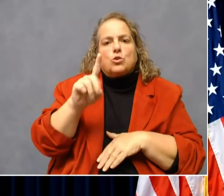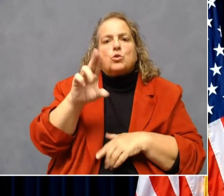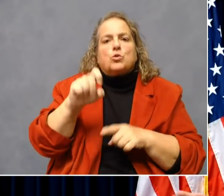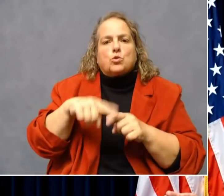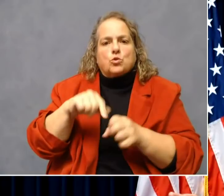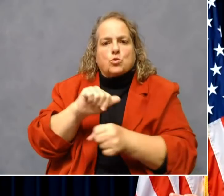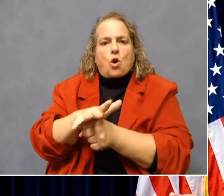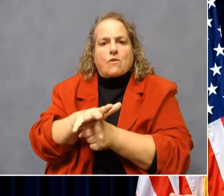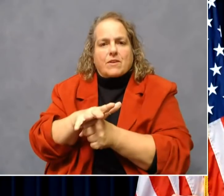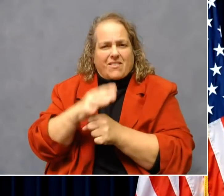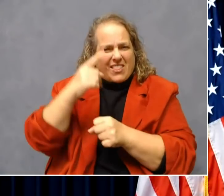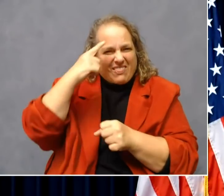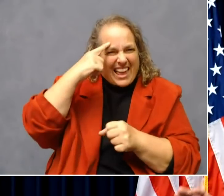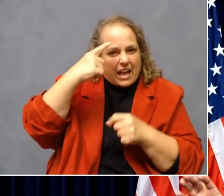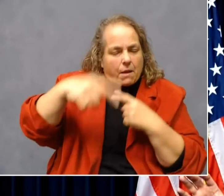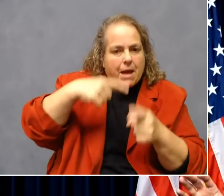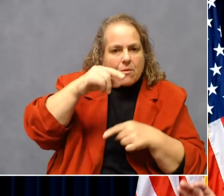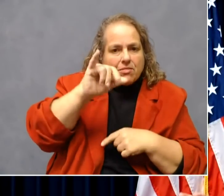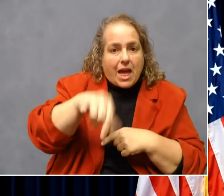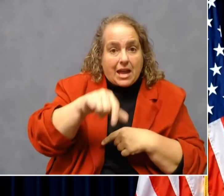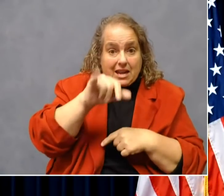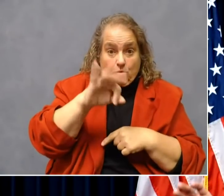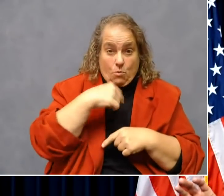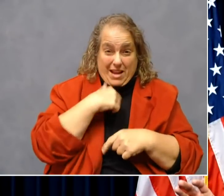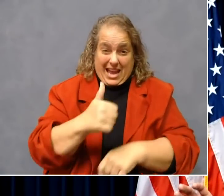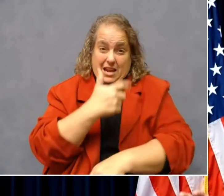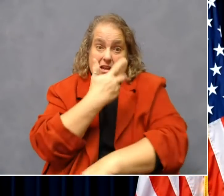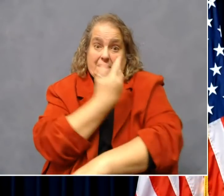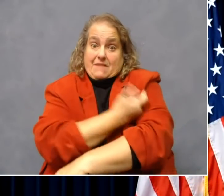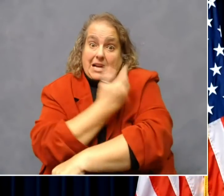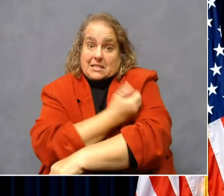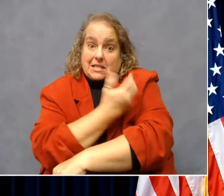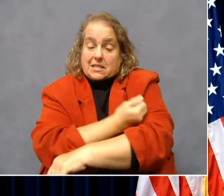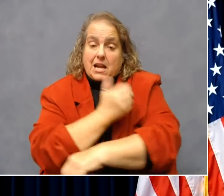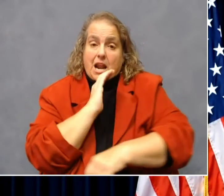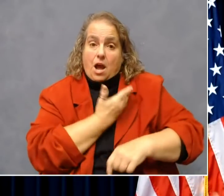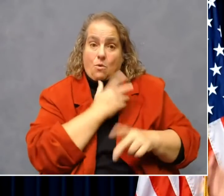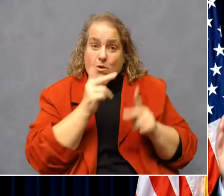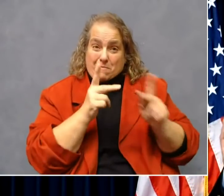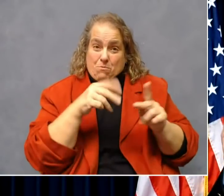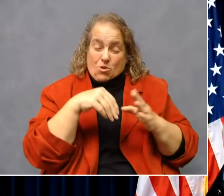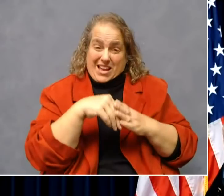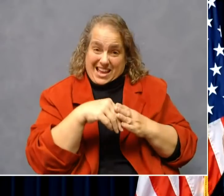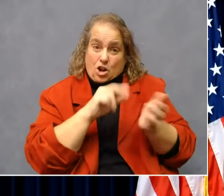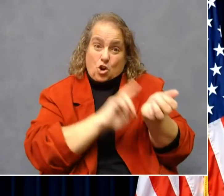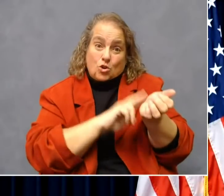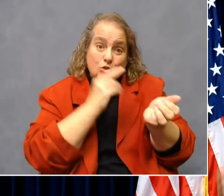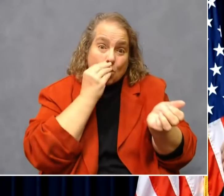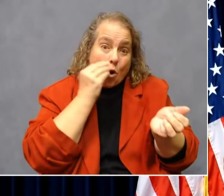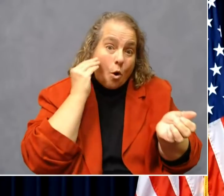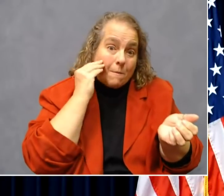we can get through and vaccinate our residents and our staff, we could cut off